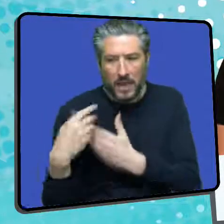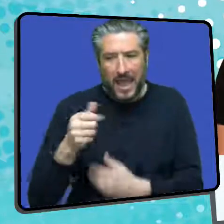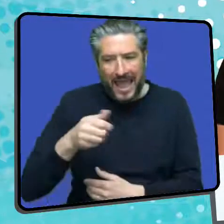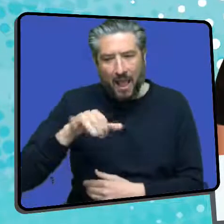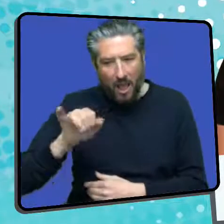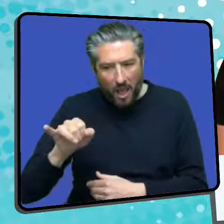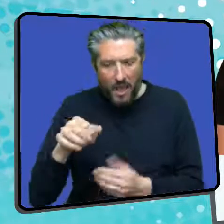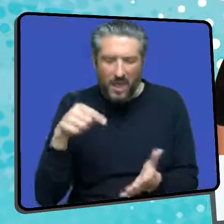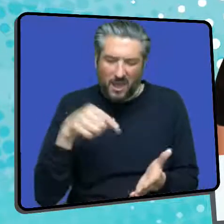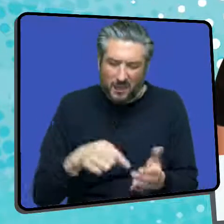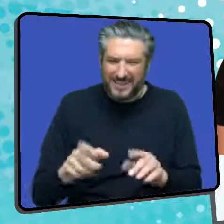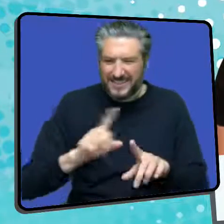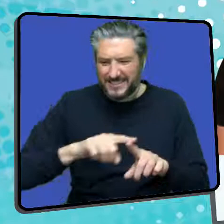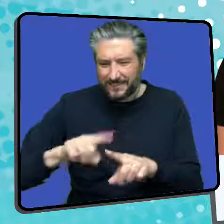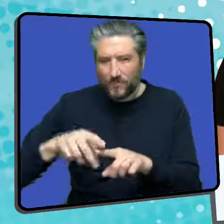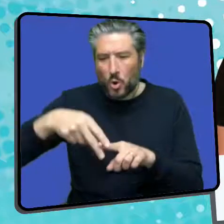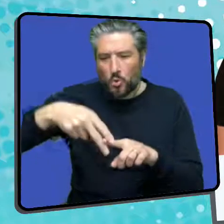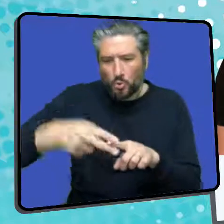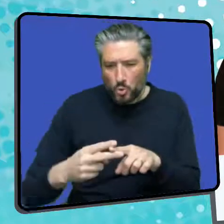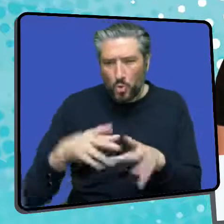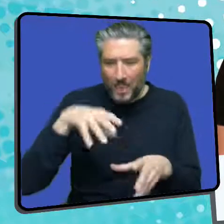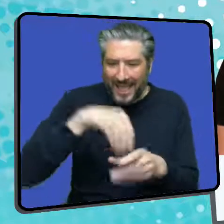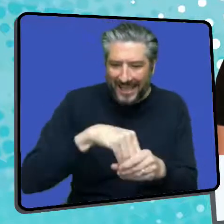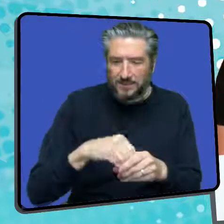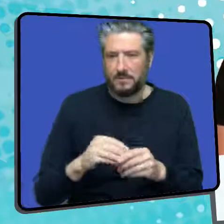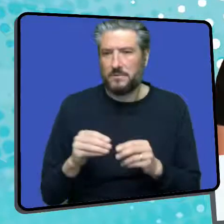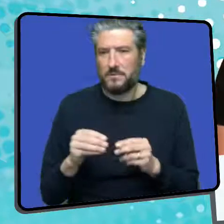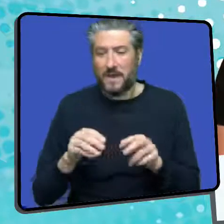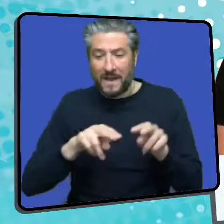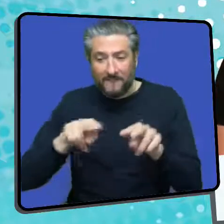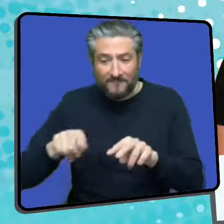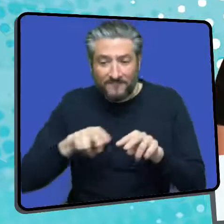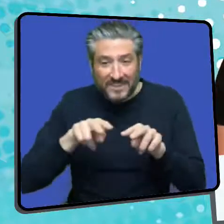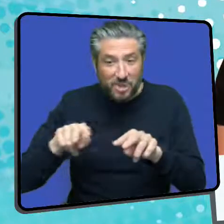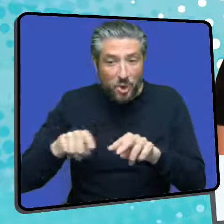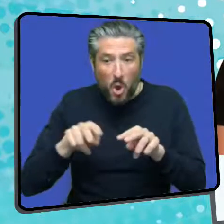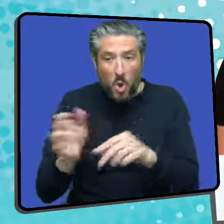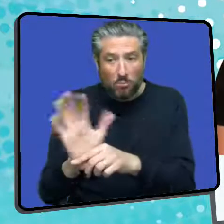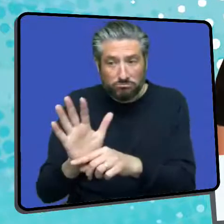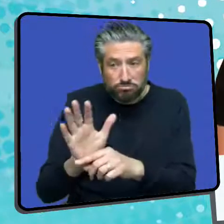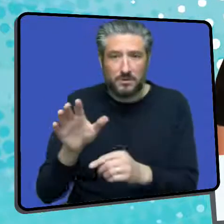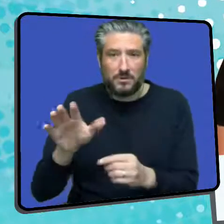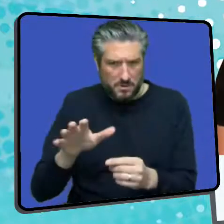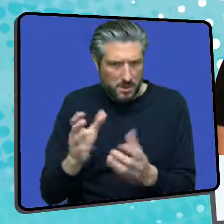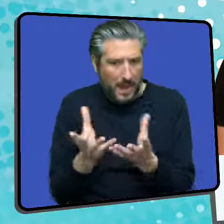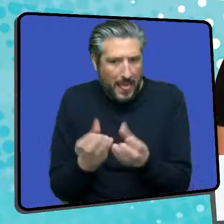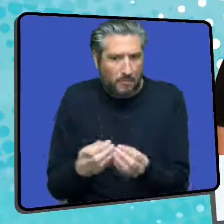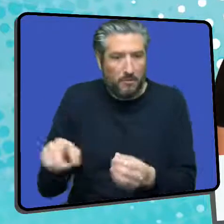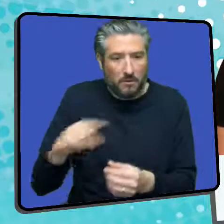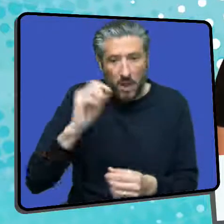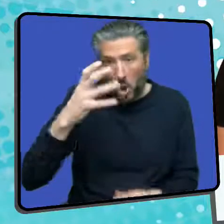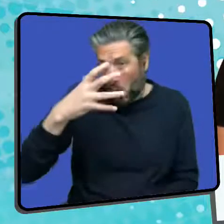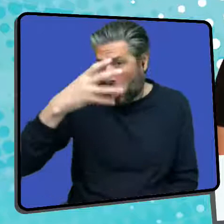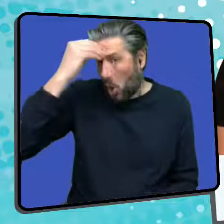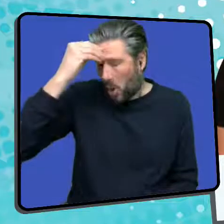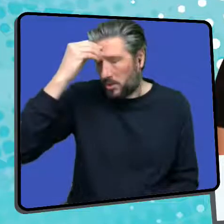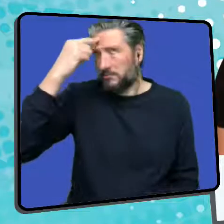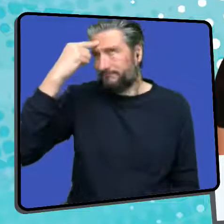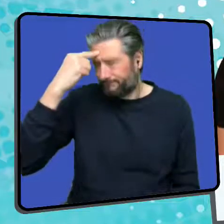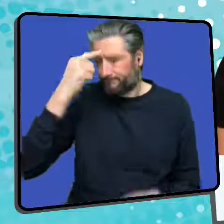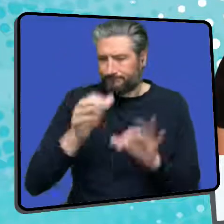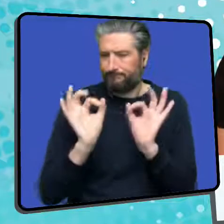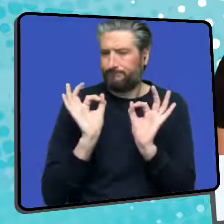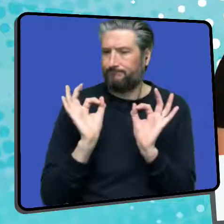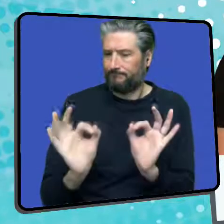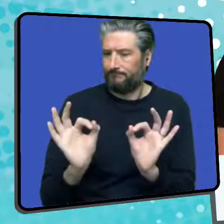with videos, all that stuff, just to make sure that people know how to do it. And that helps. Yeah, I feel it's getting